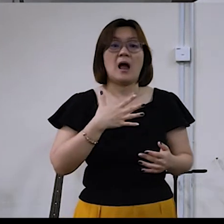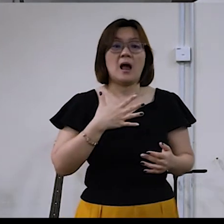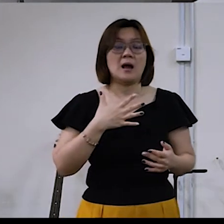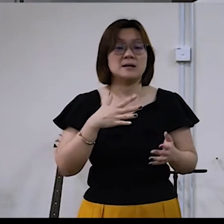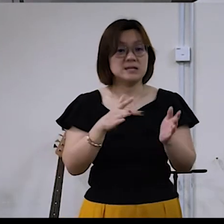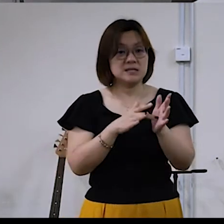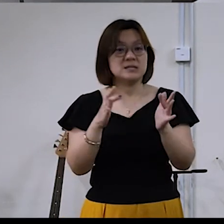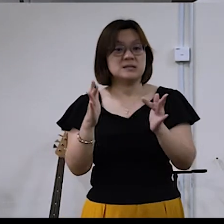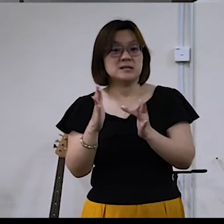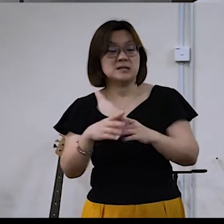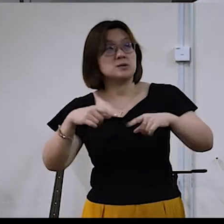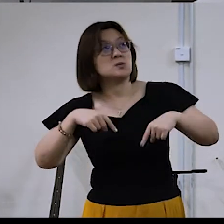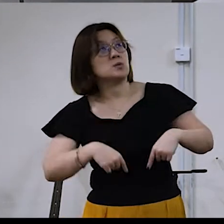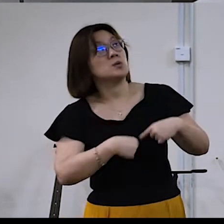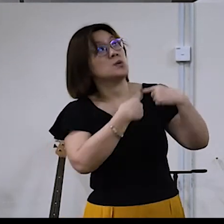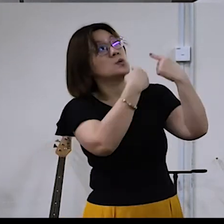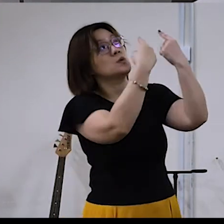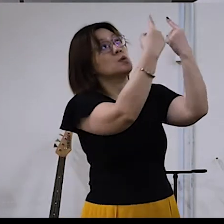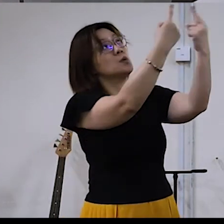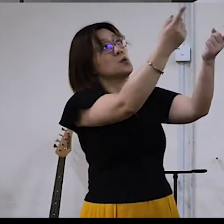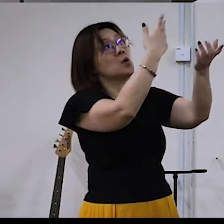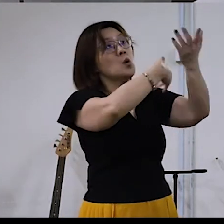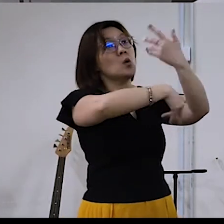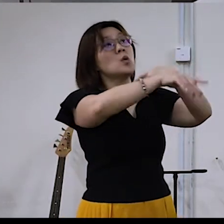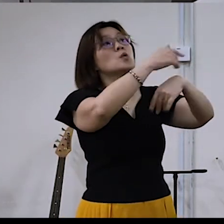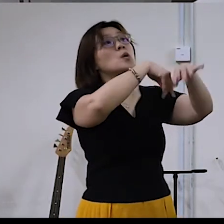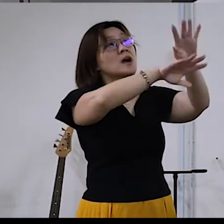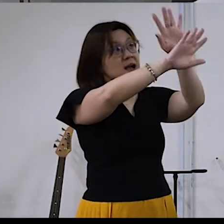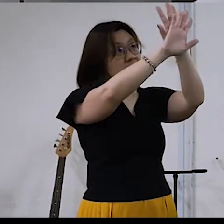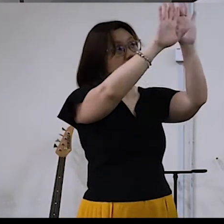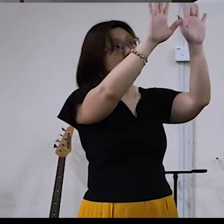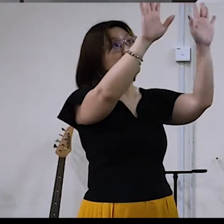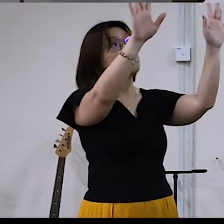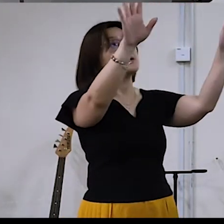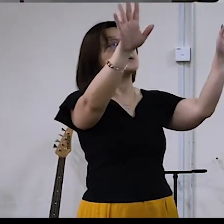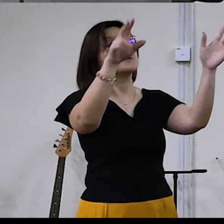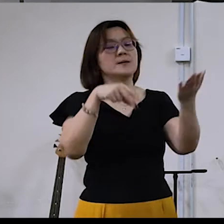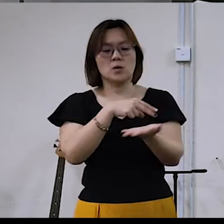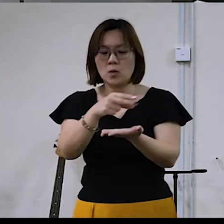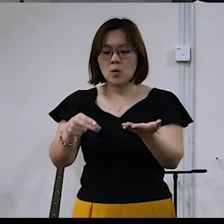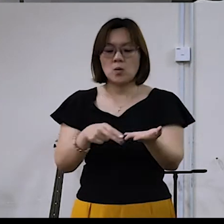to go to heaven. My mission on this earth, but I will leave you somebody.